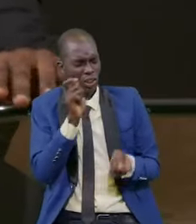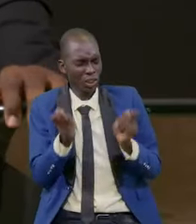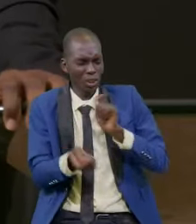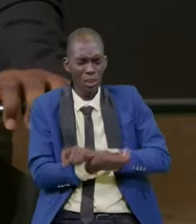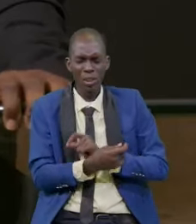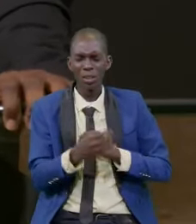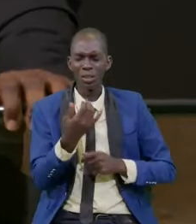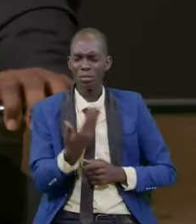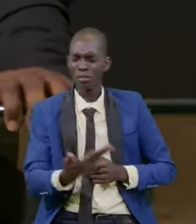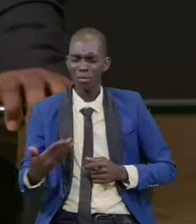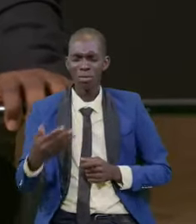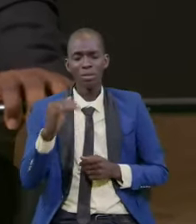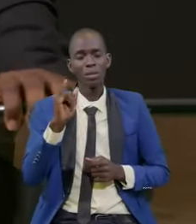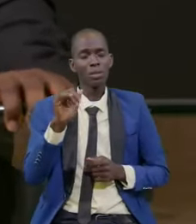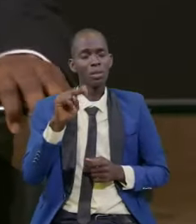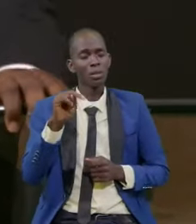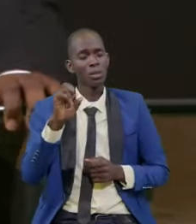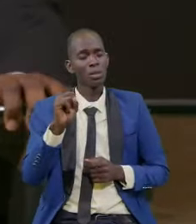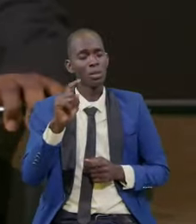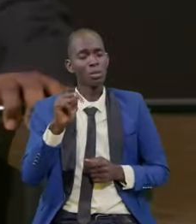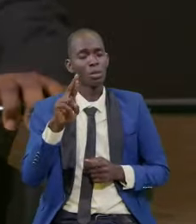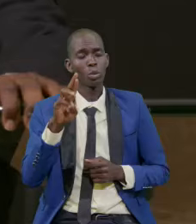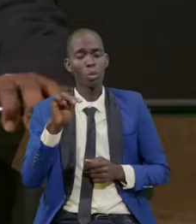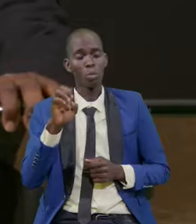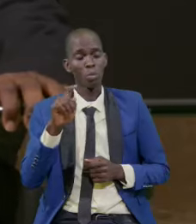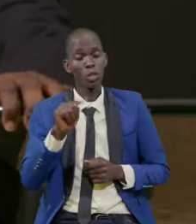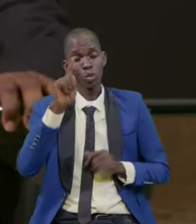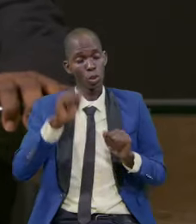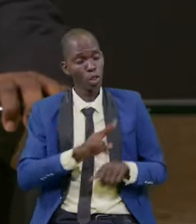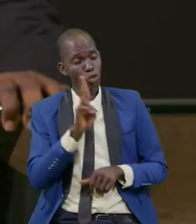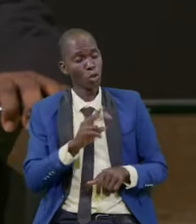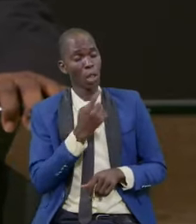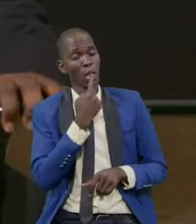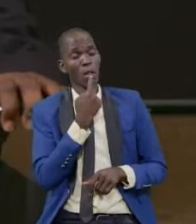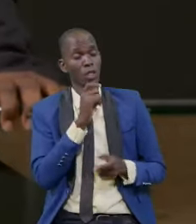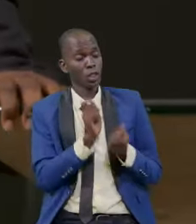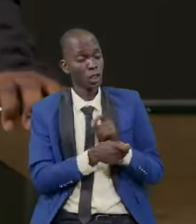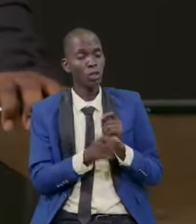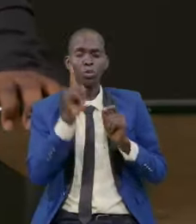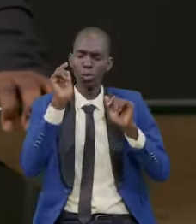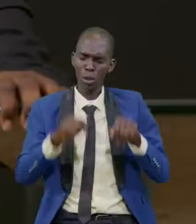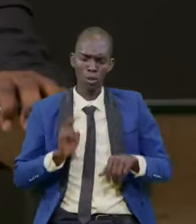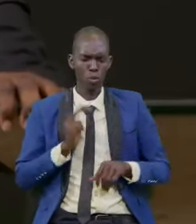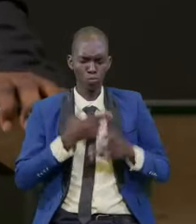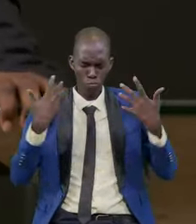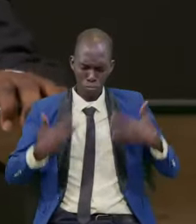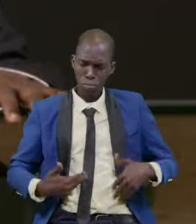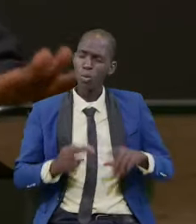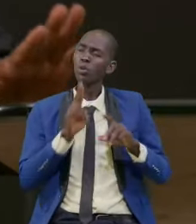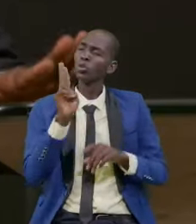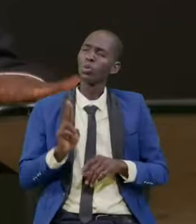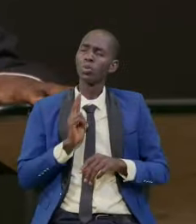you can use transformed tongue, here we present ourselves to you. Use us, O Lord,